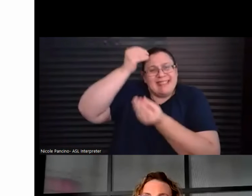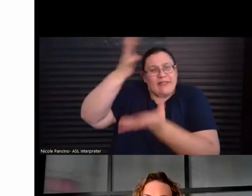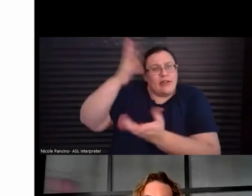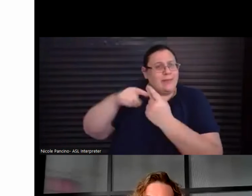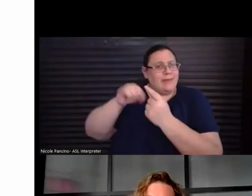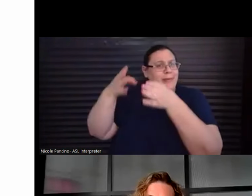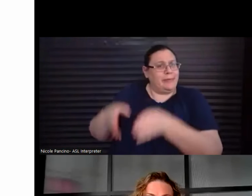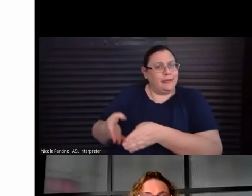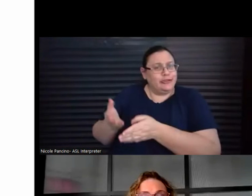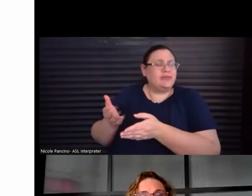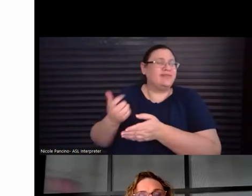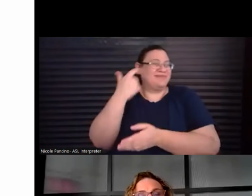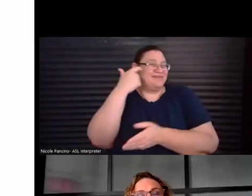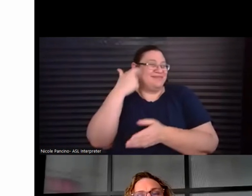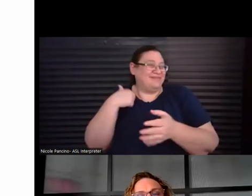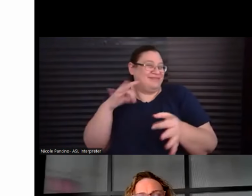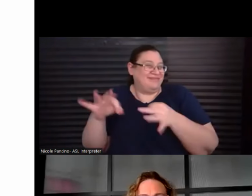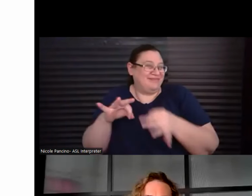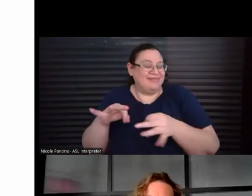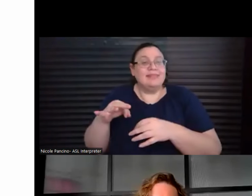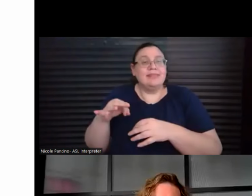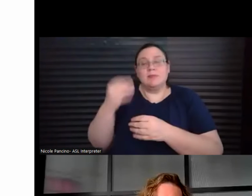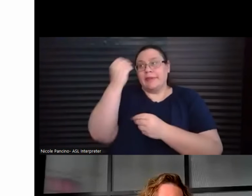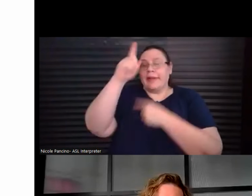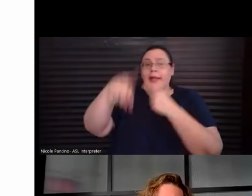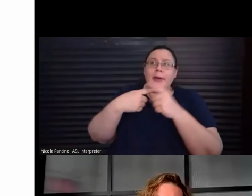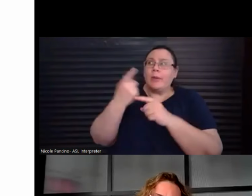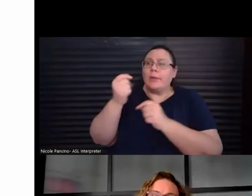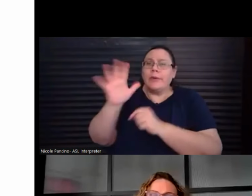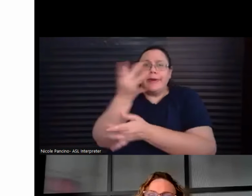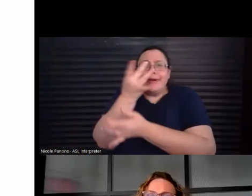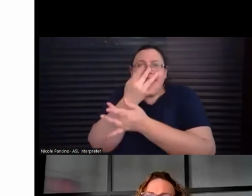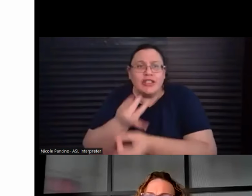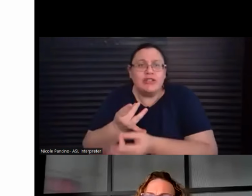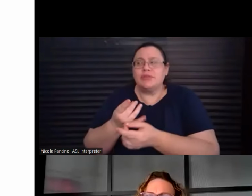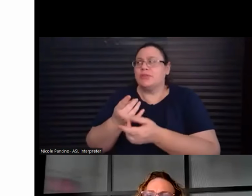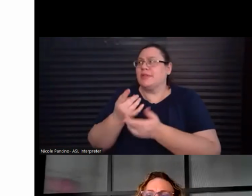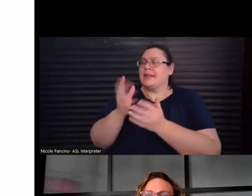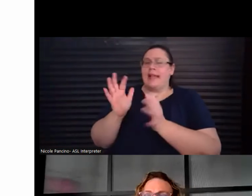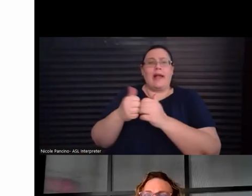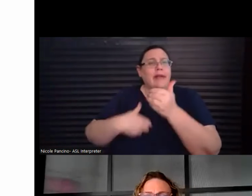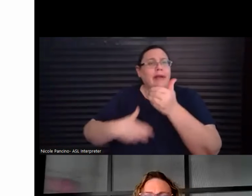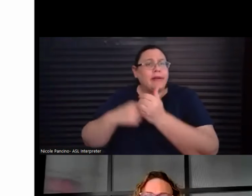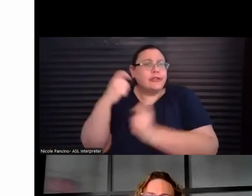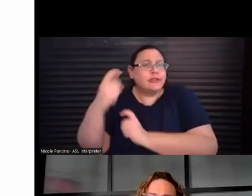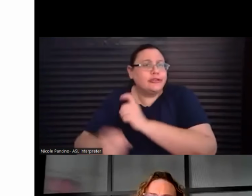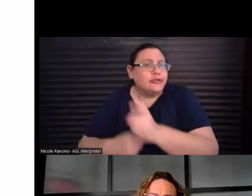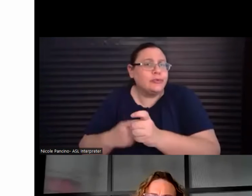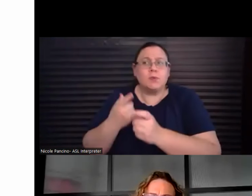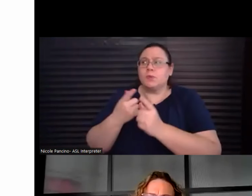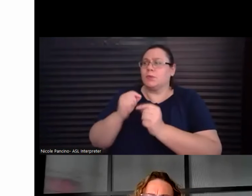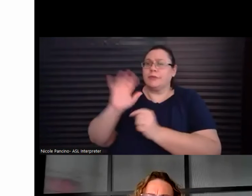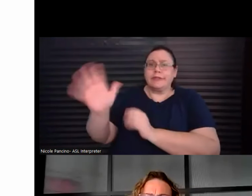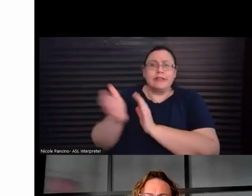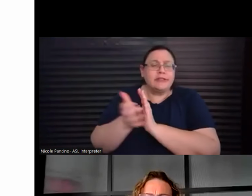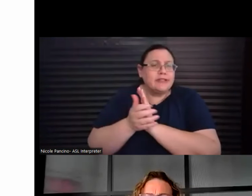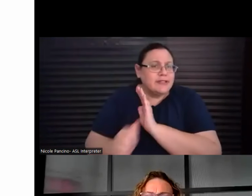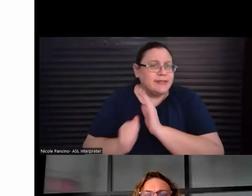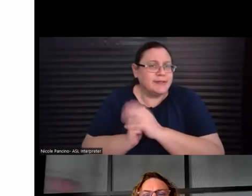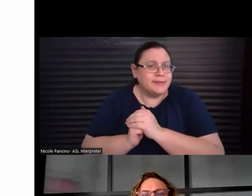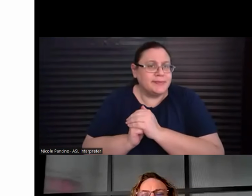as we just talked about before, when we're thinking about interests and contributions and skills.